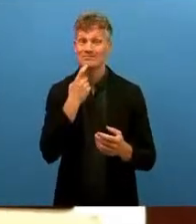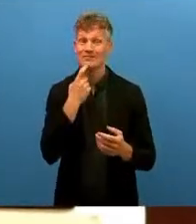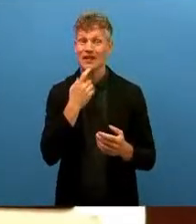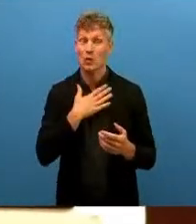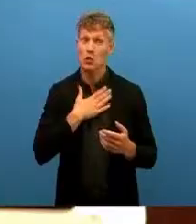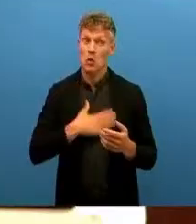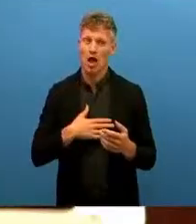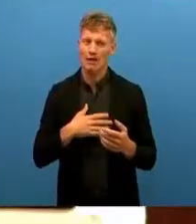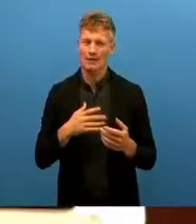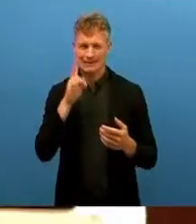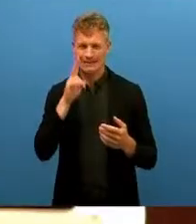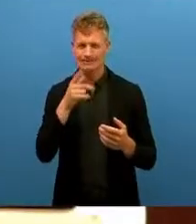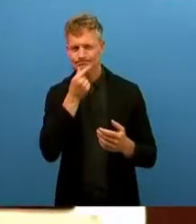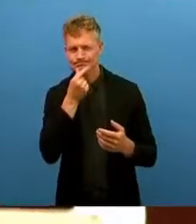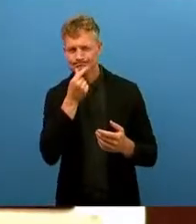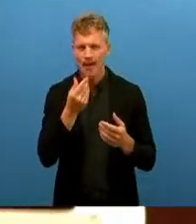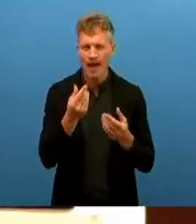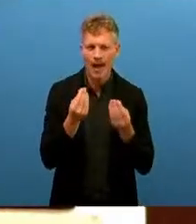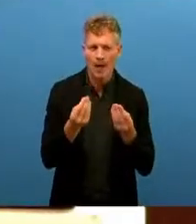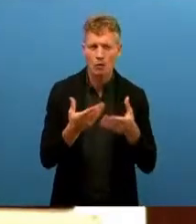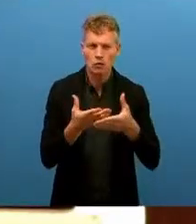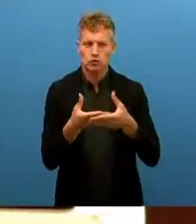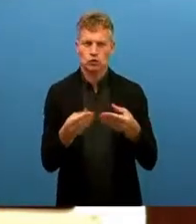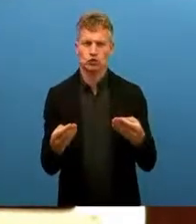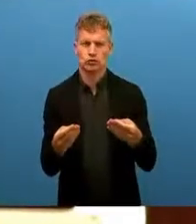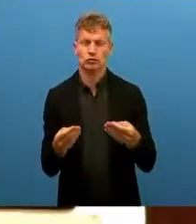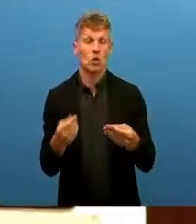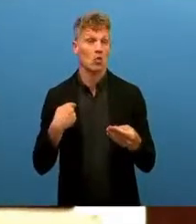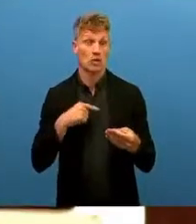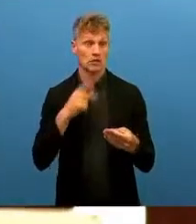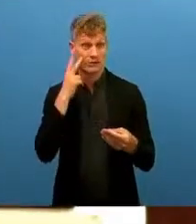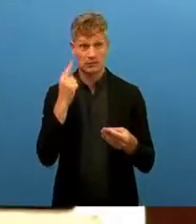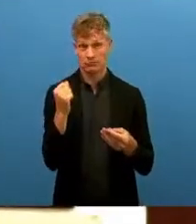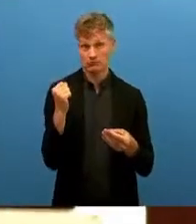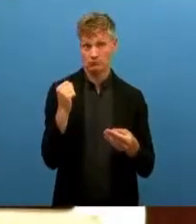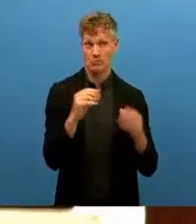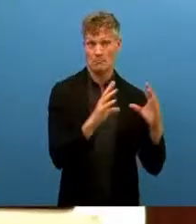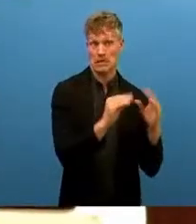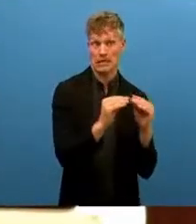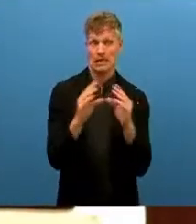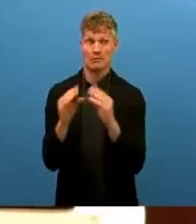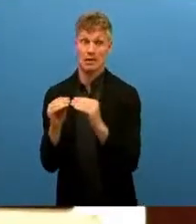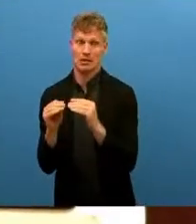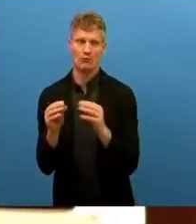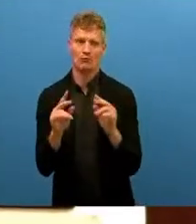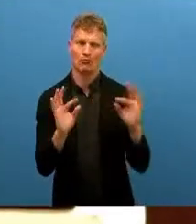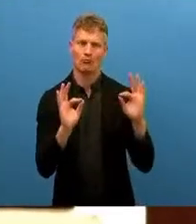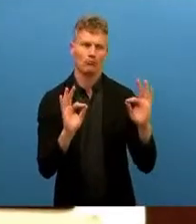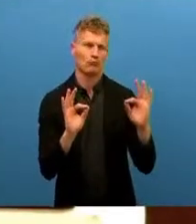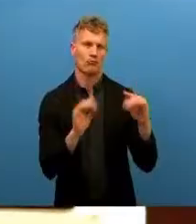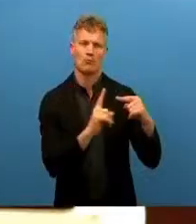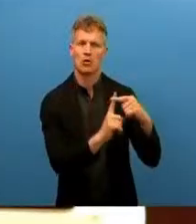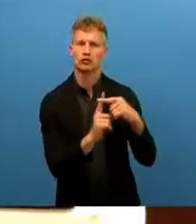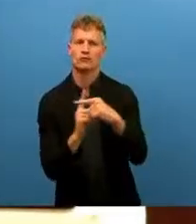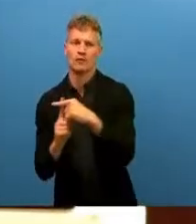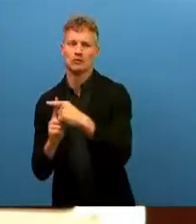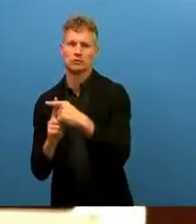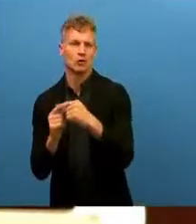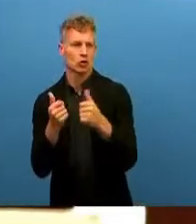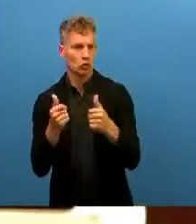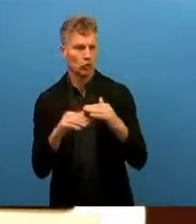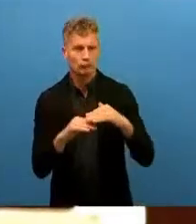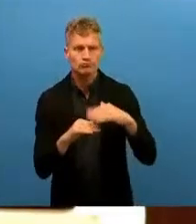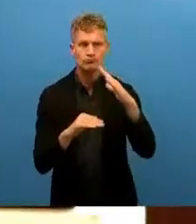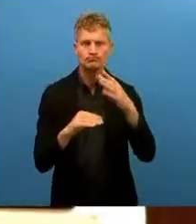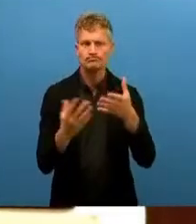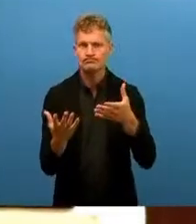questions. We, therefore, welcome the 2 intersessional meetings on concrete ways to enhance the participation of Indigenous peoples in the work of